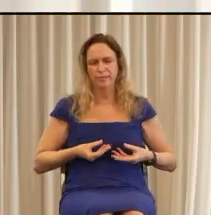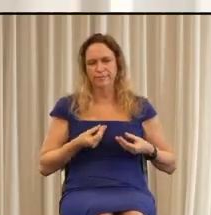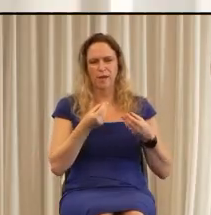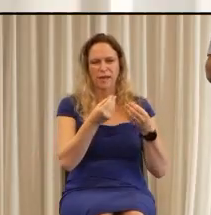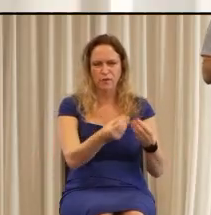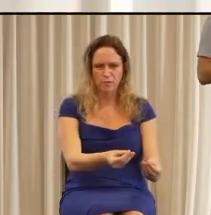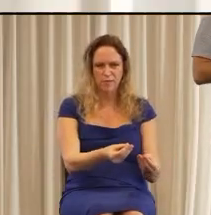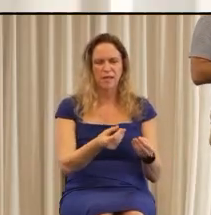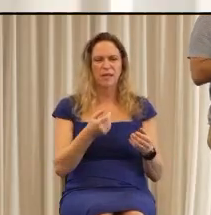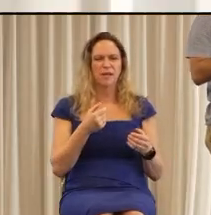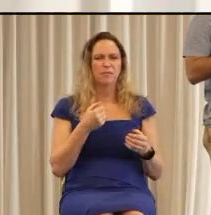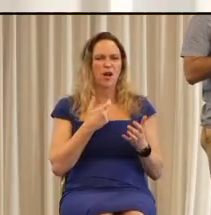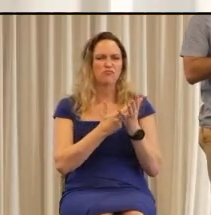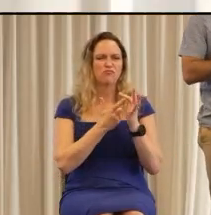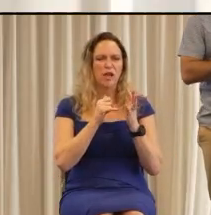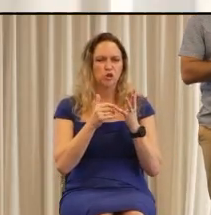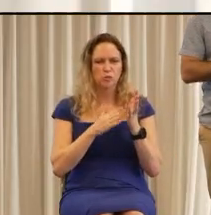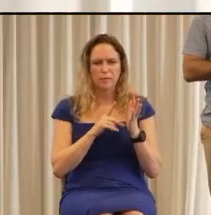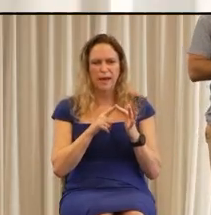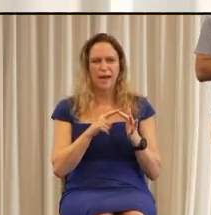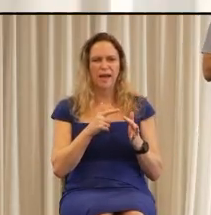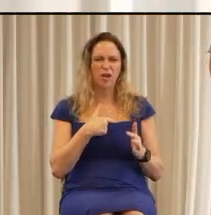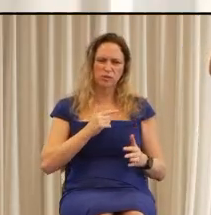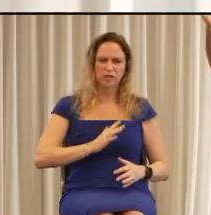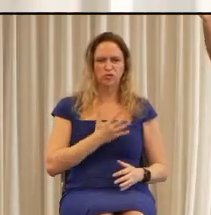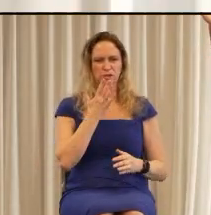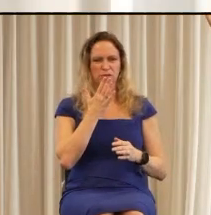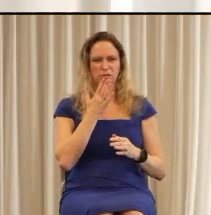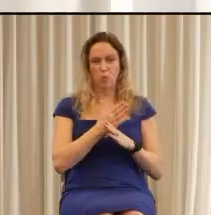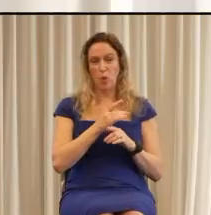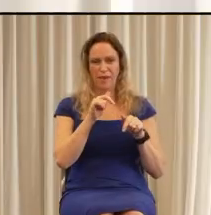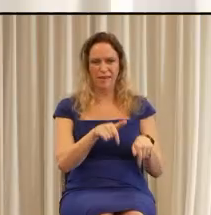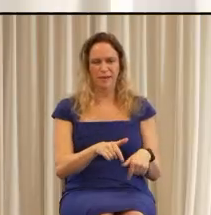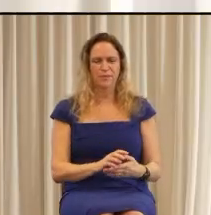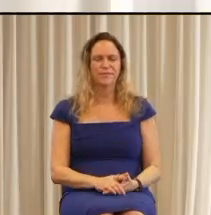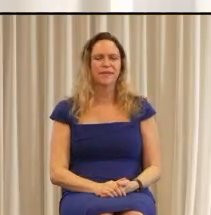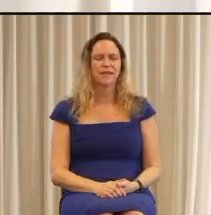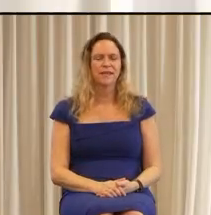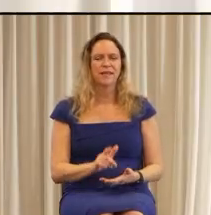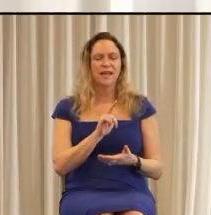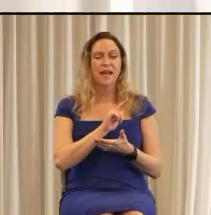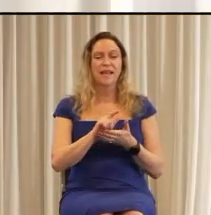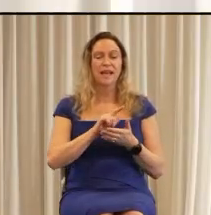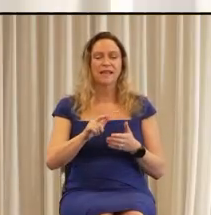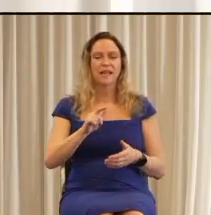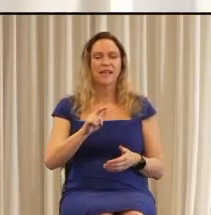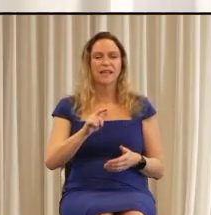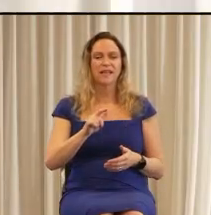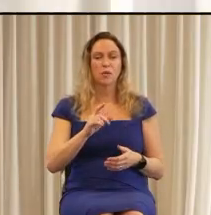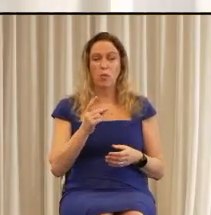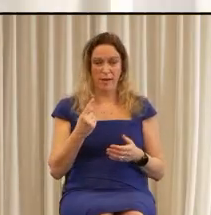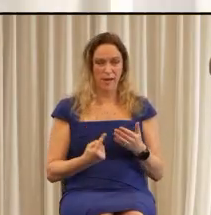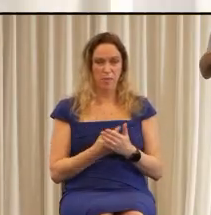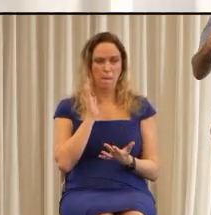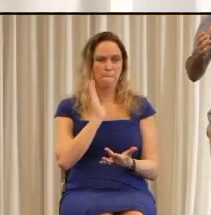resume, told them how interested I was in what they did. We went out. They called me a little while later and said, someone's just